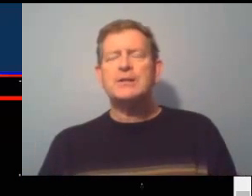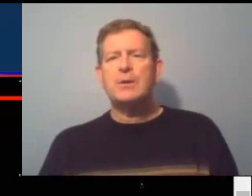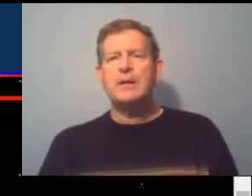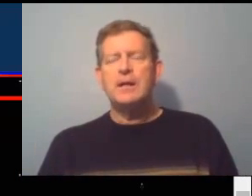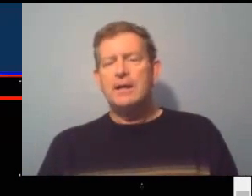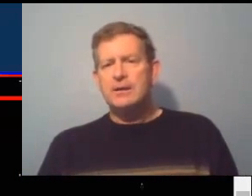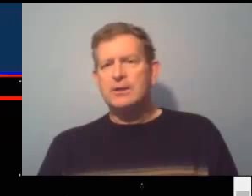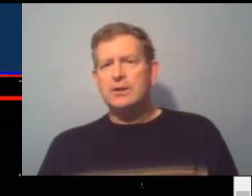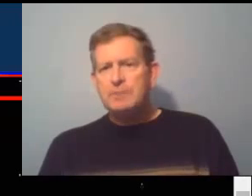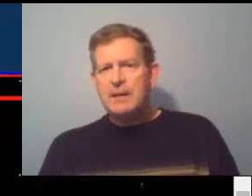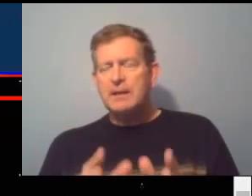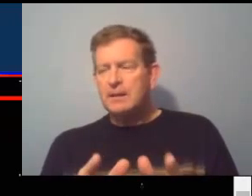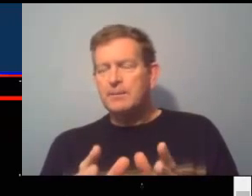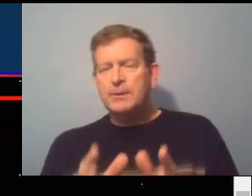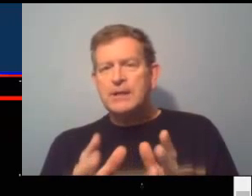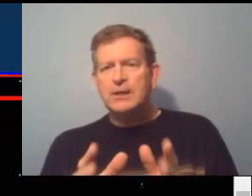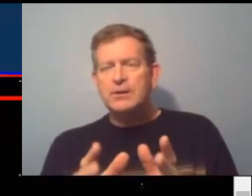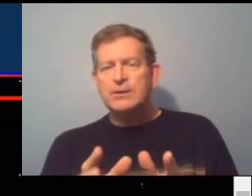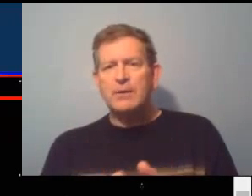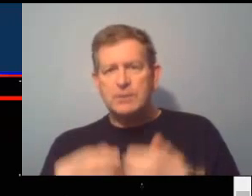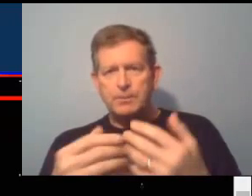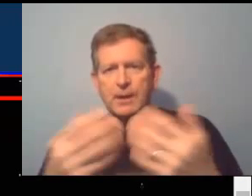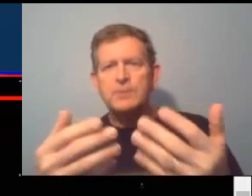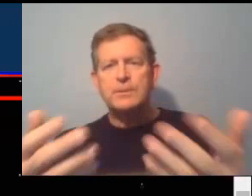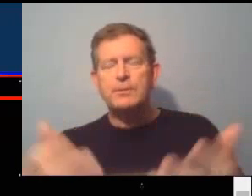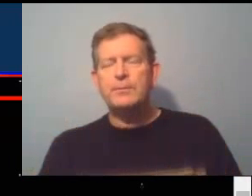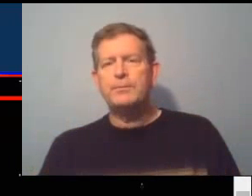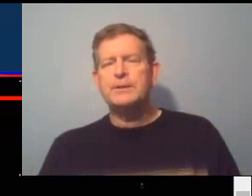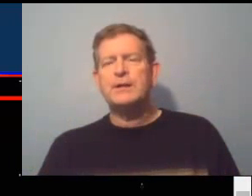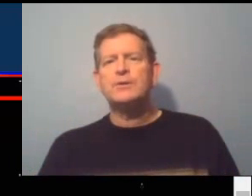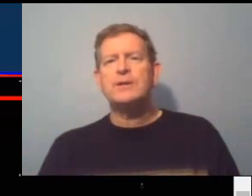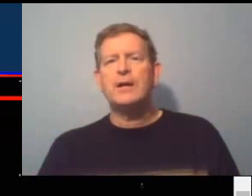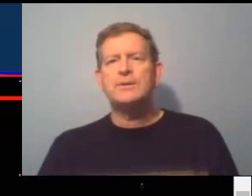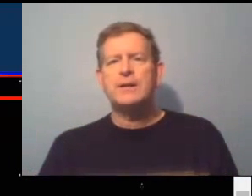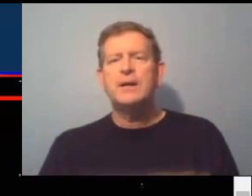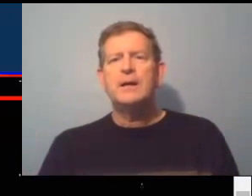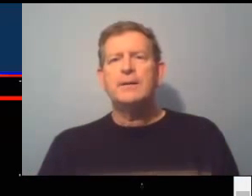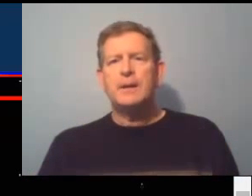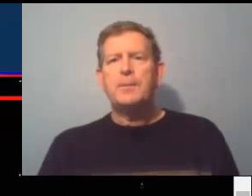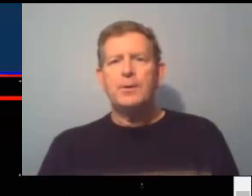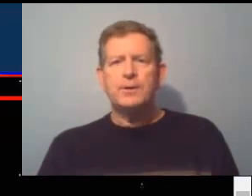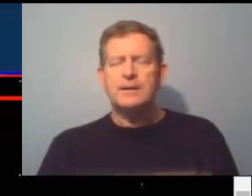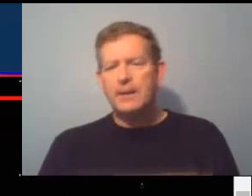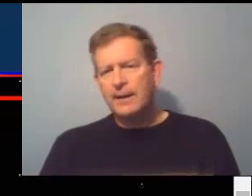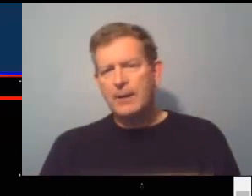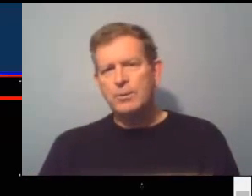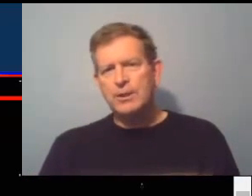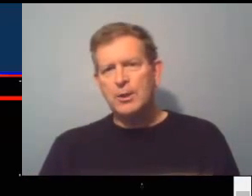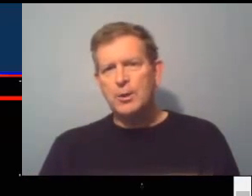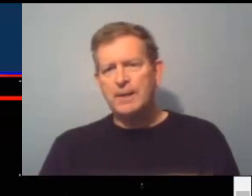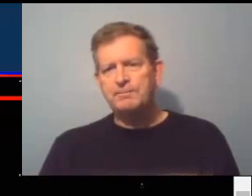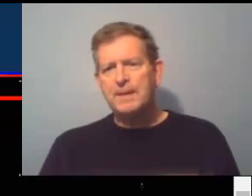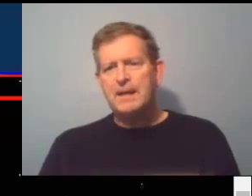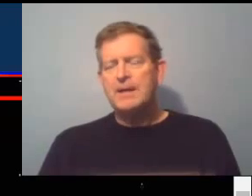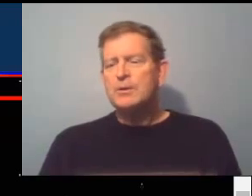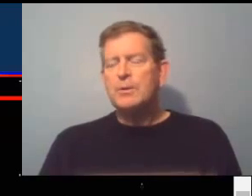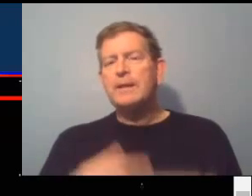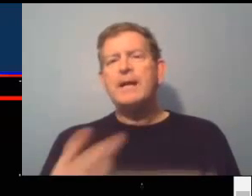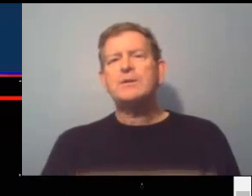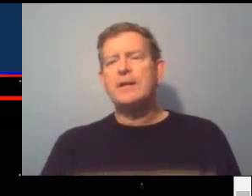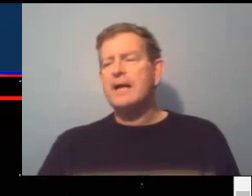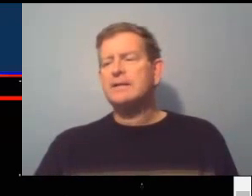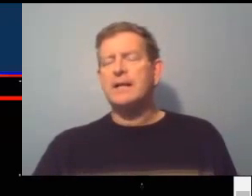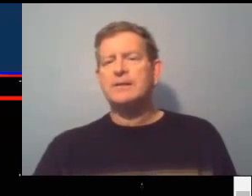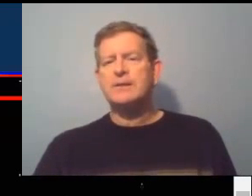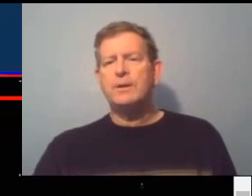that are necessary to speak the particular sounds, to pronounce the particular sounds that are pertinent to the language that you're learning. So in